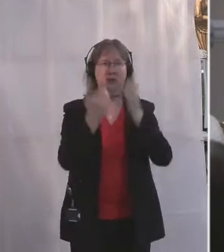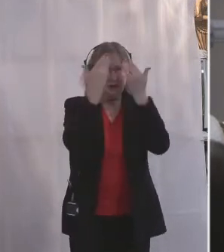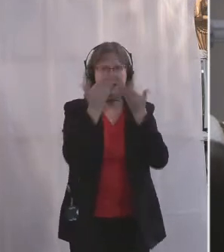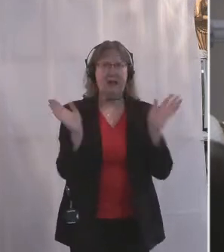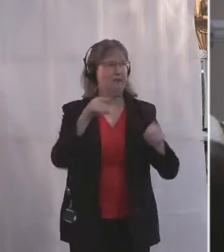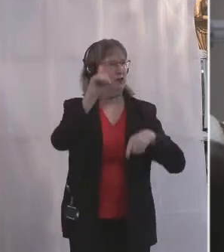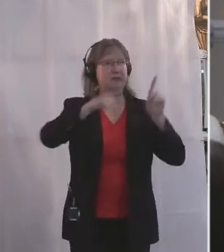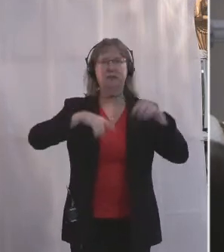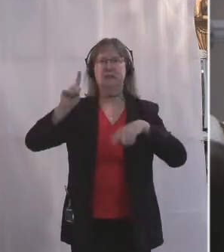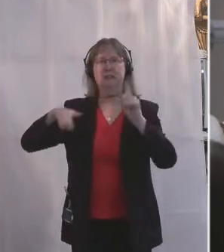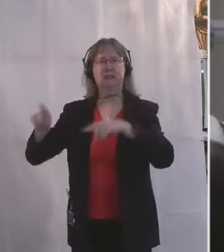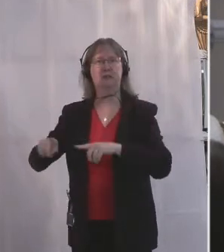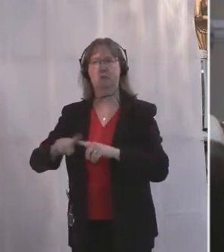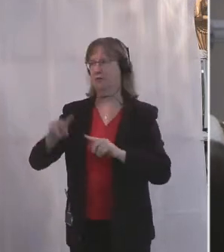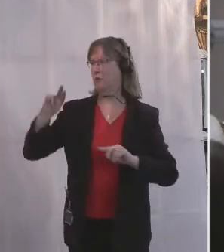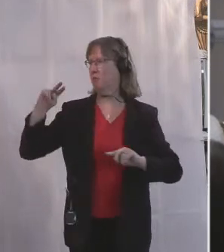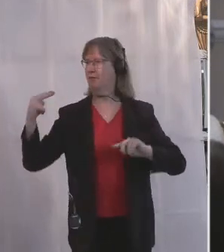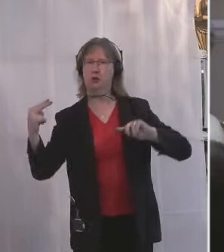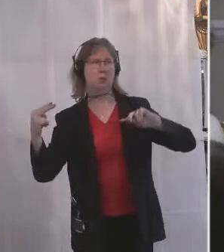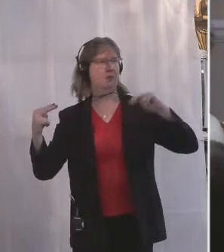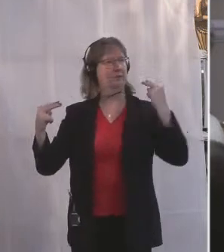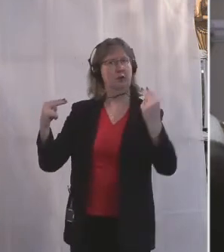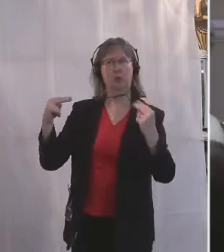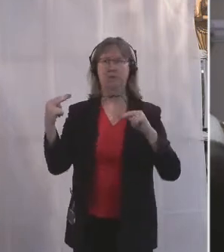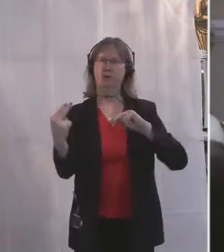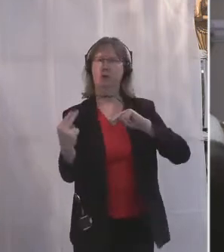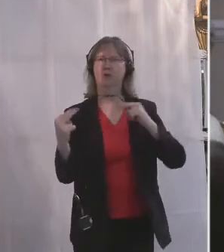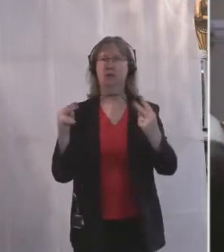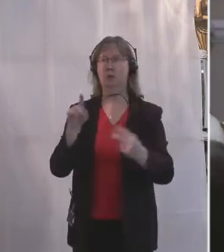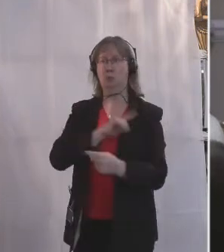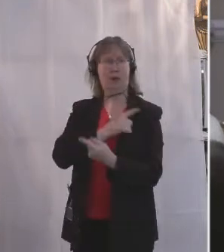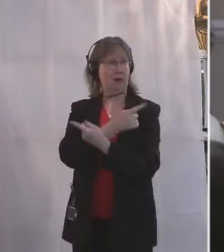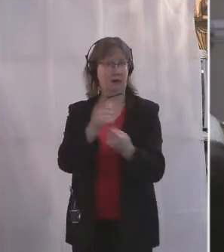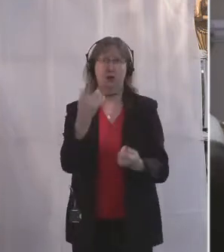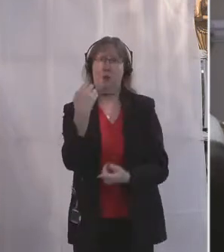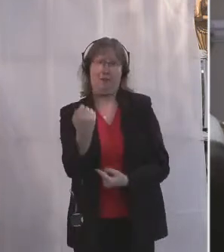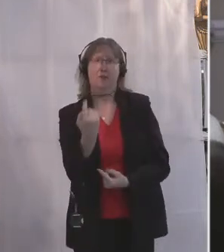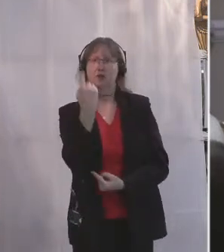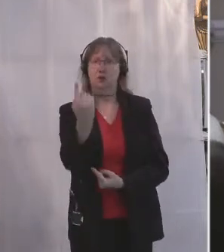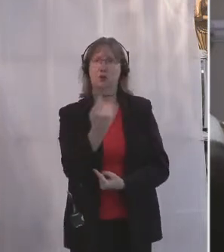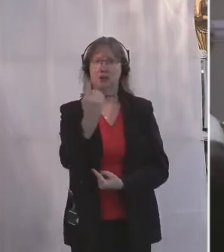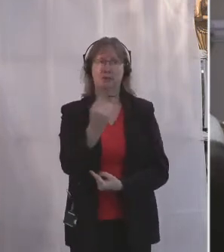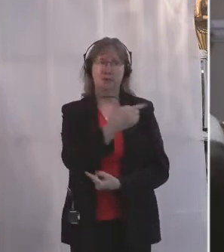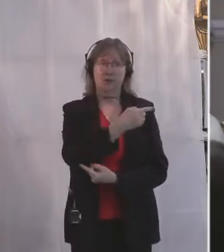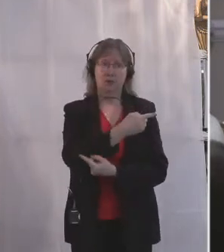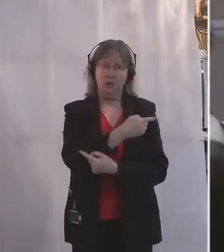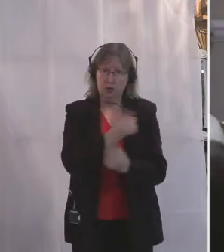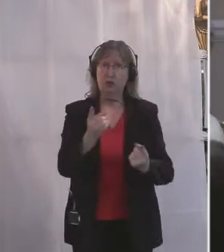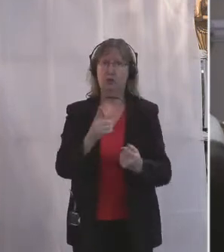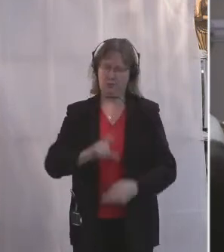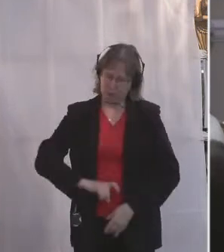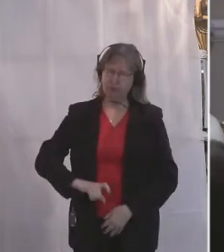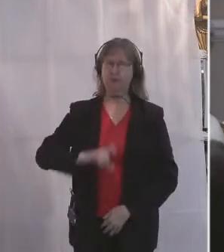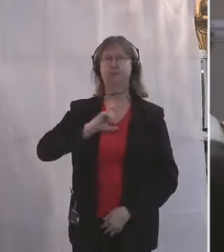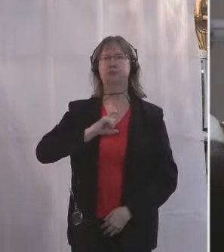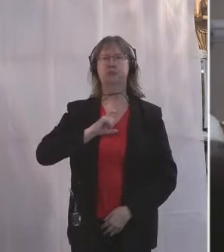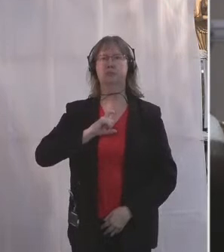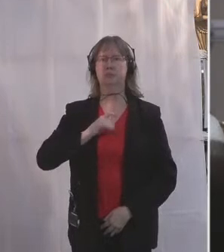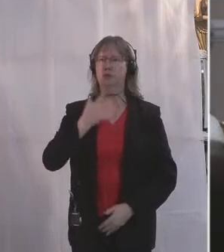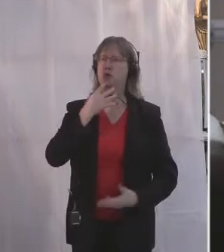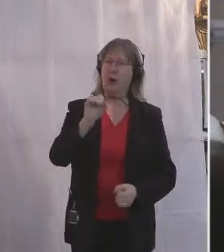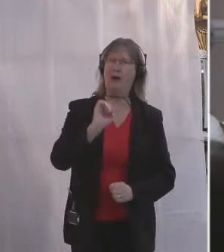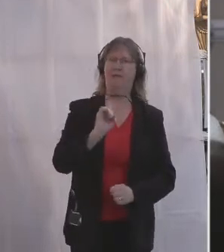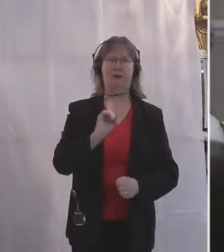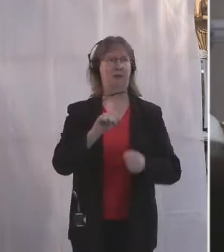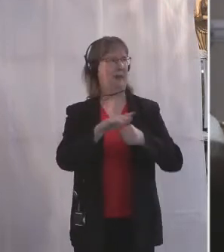many other lenses too. Because all of you can have that one thing in common, that you all have that confidence, that platform, and